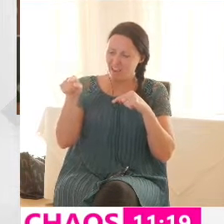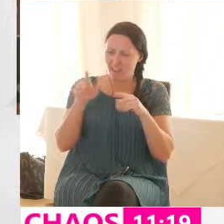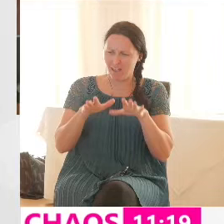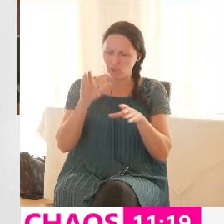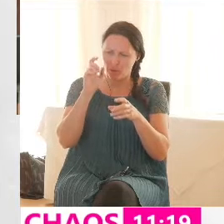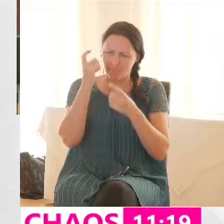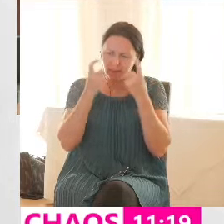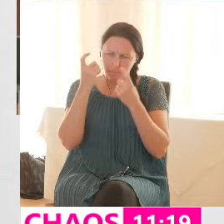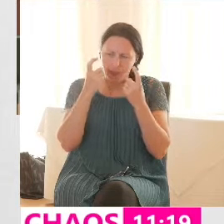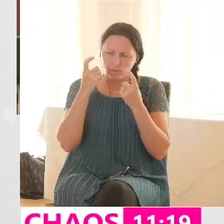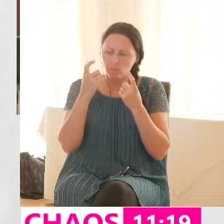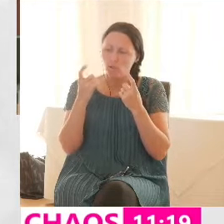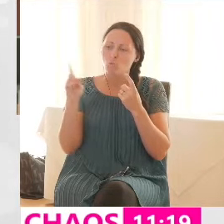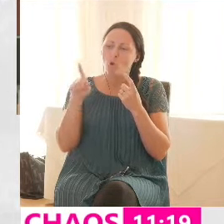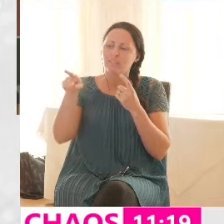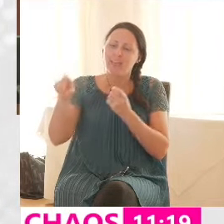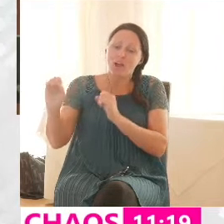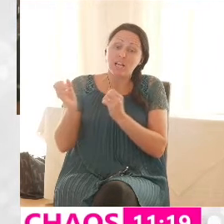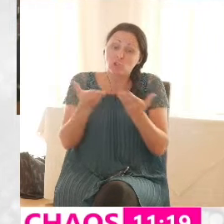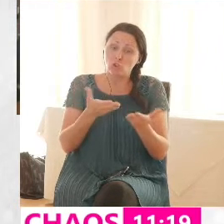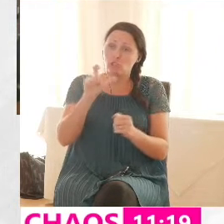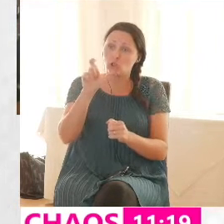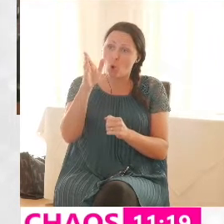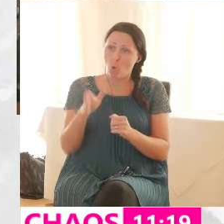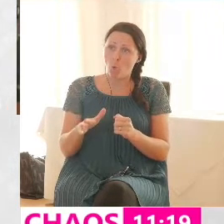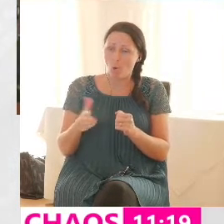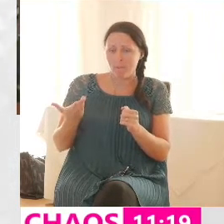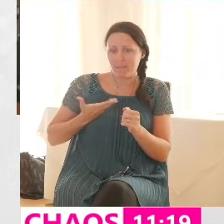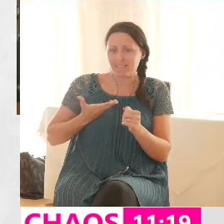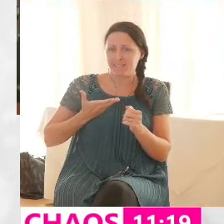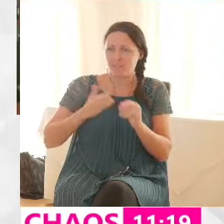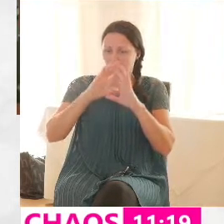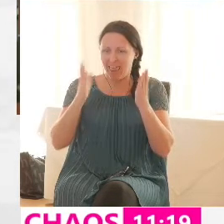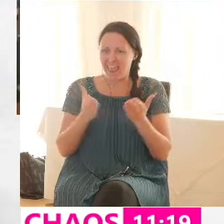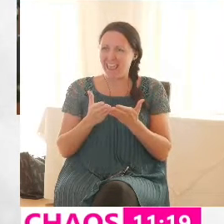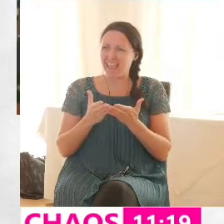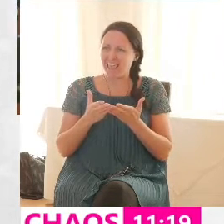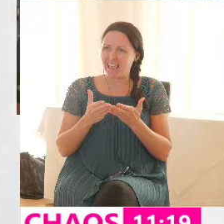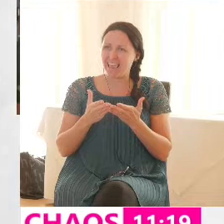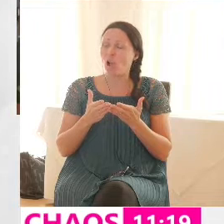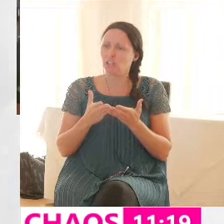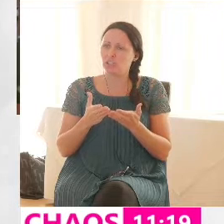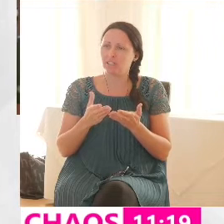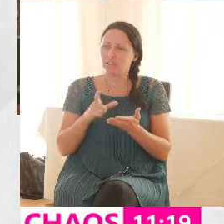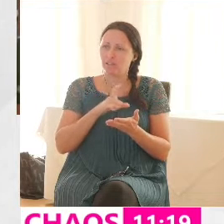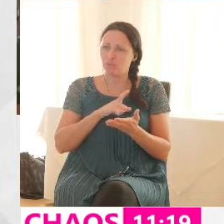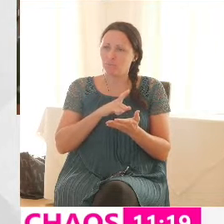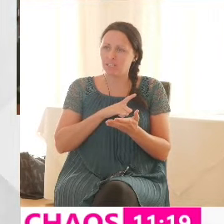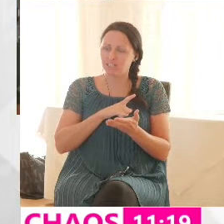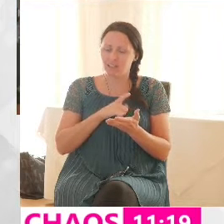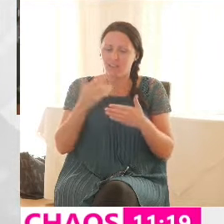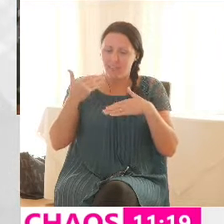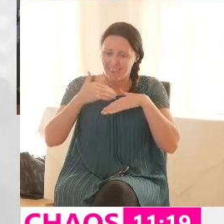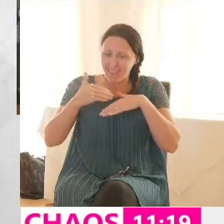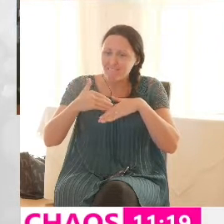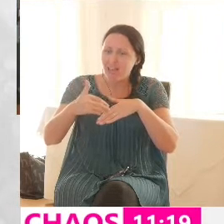we are introducing to the Cornwall business ecology, because whether you want it or not, the knock-on effect of